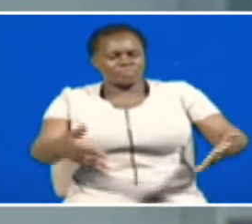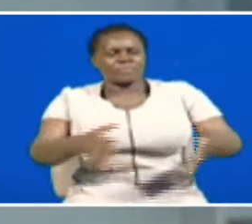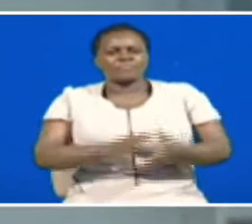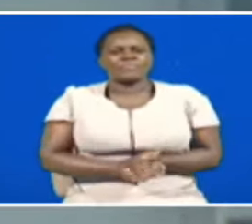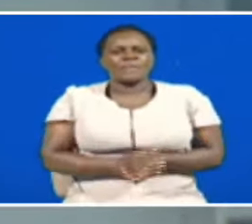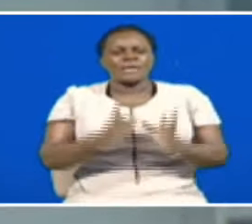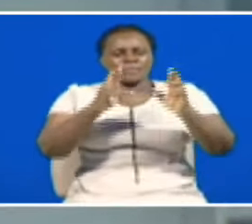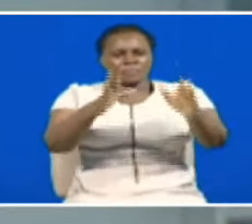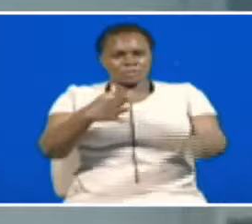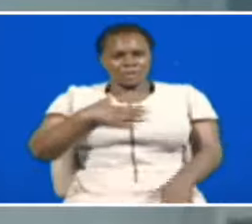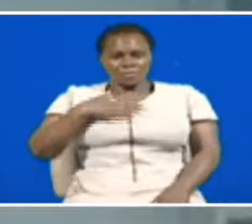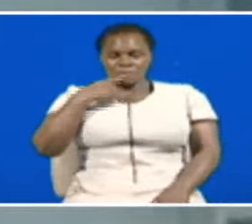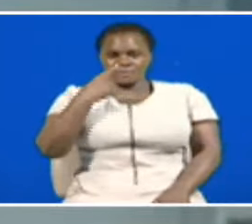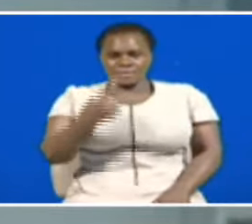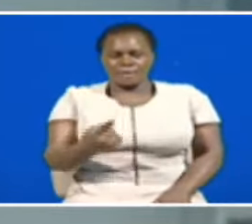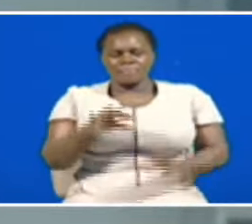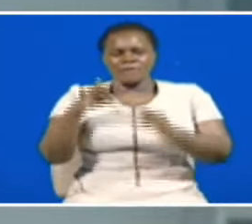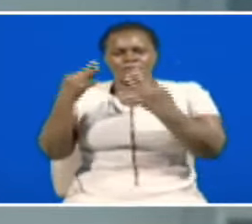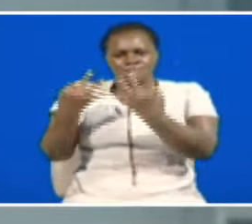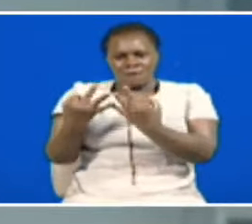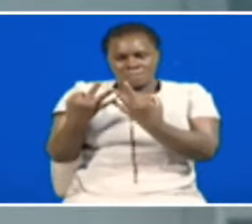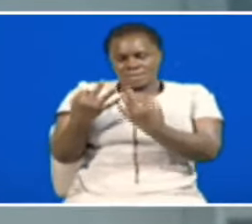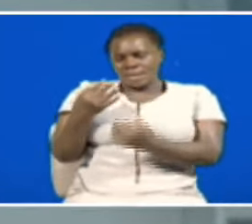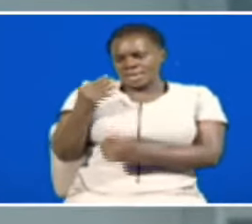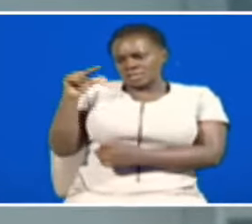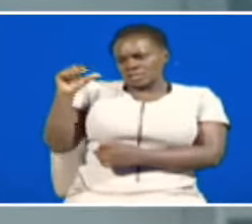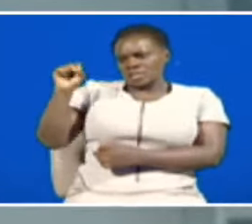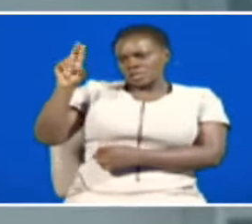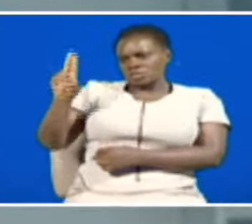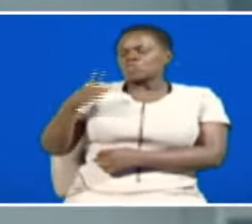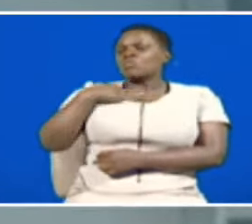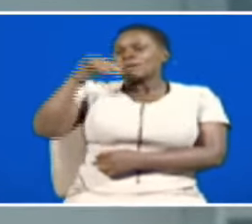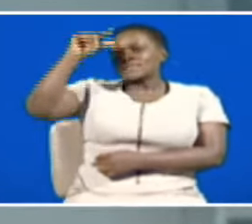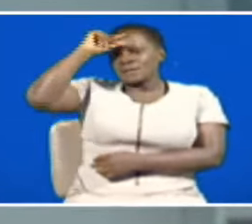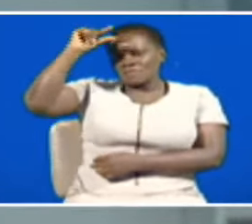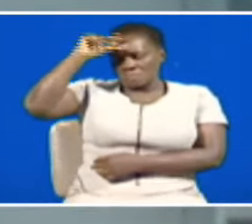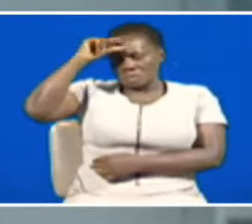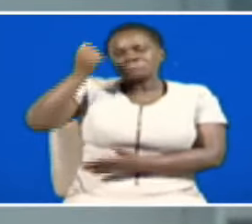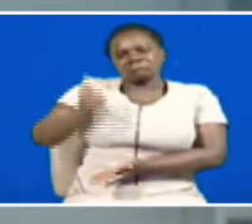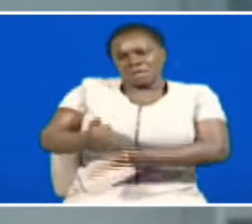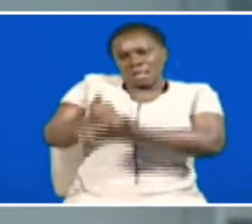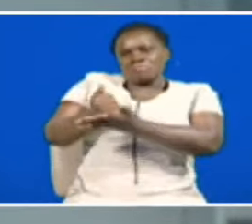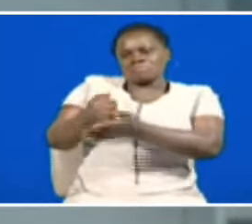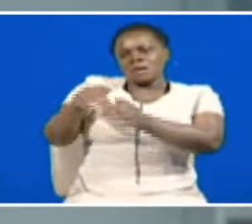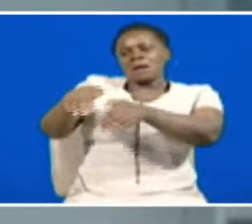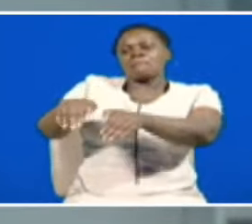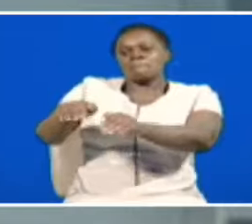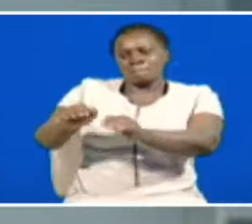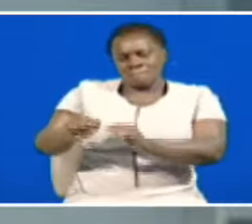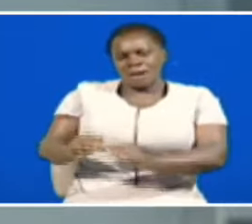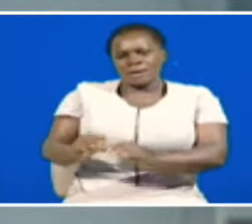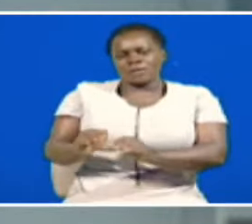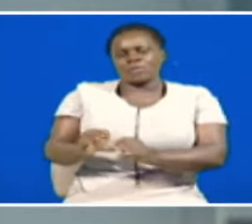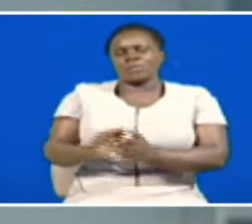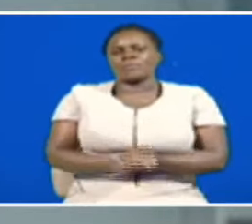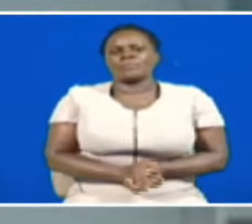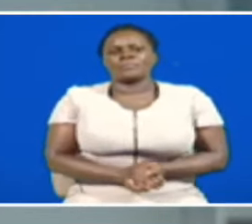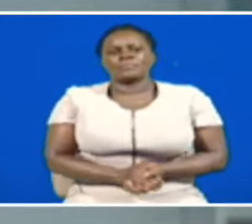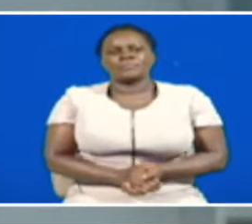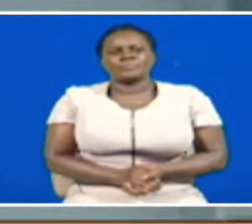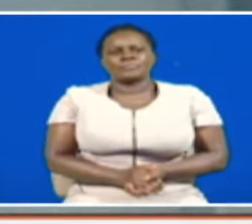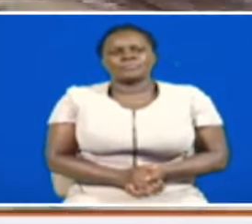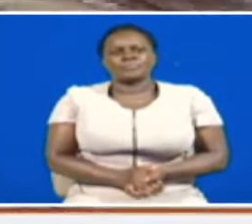Tobias Chanje reports, the family of Titus Ngonyo now wants the government to help them cater for their funeral